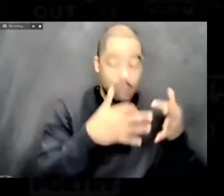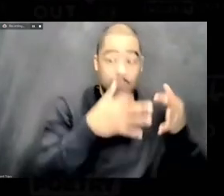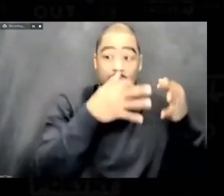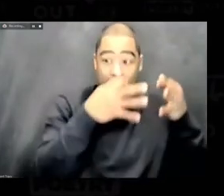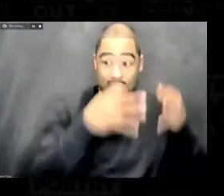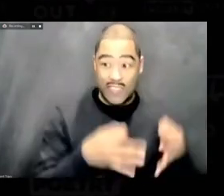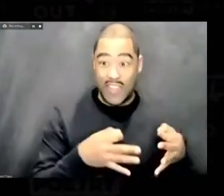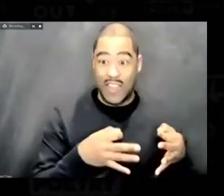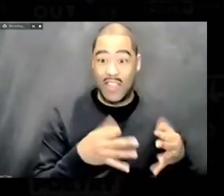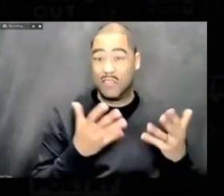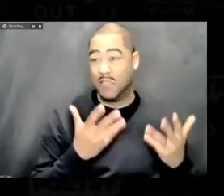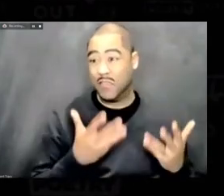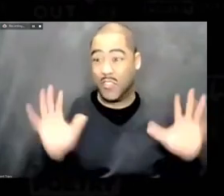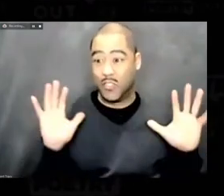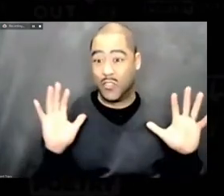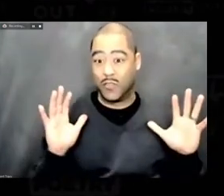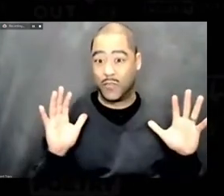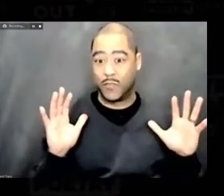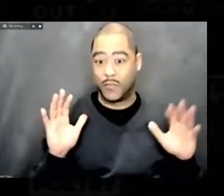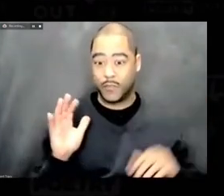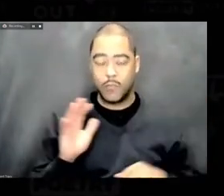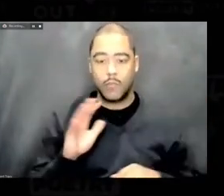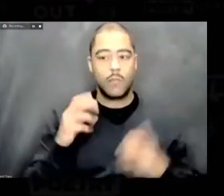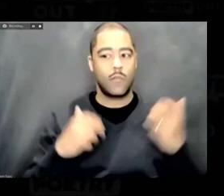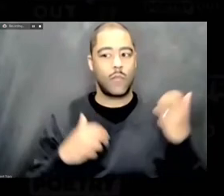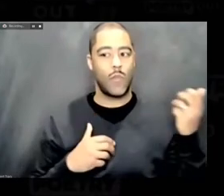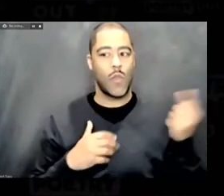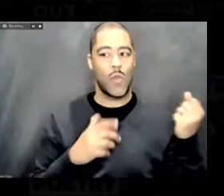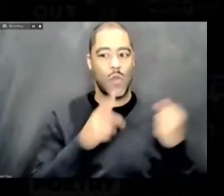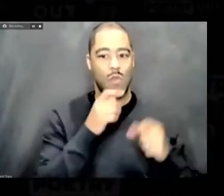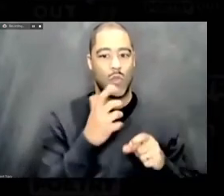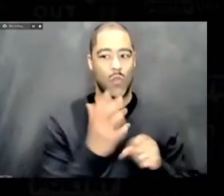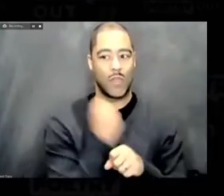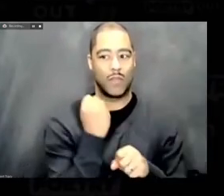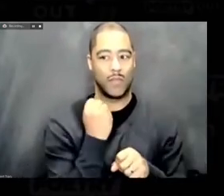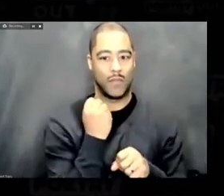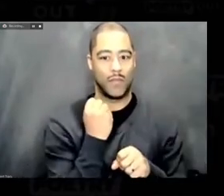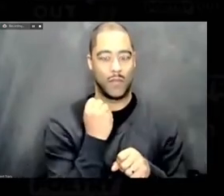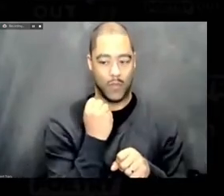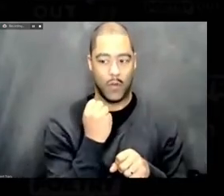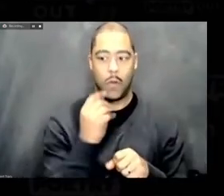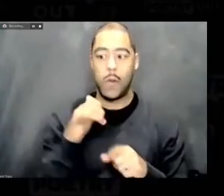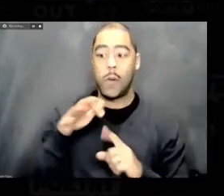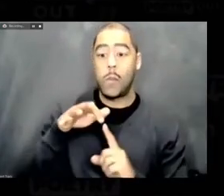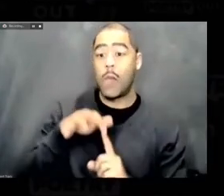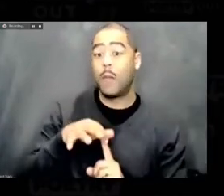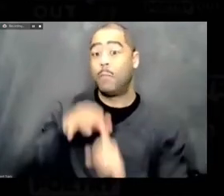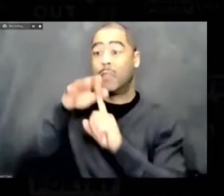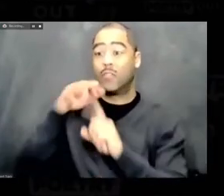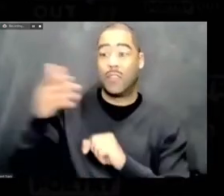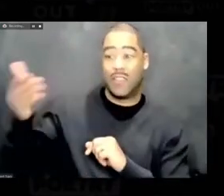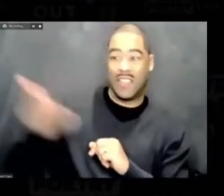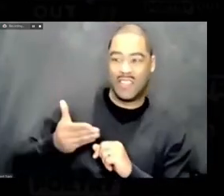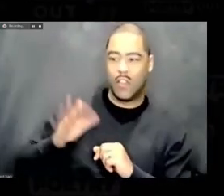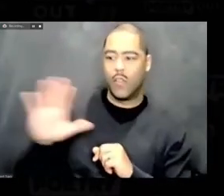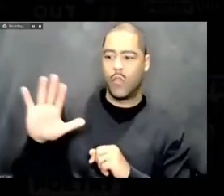we announce the winners, we have a couple of special guests who are going to share with you some of their original poetry.